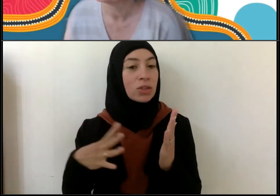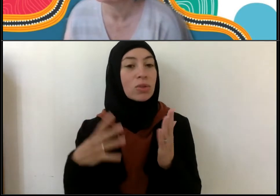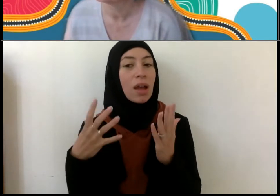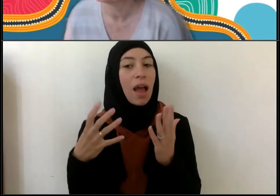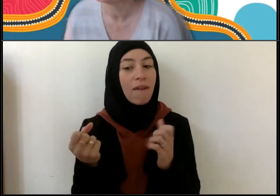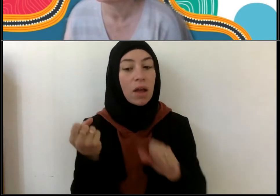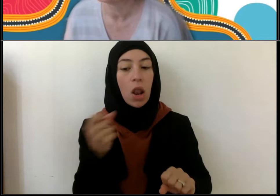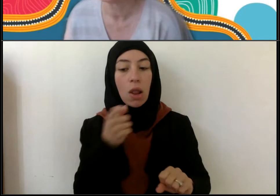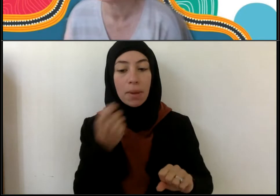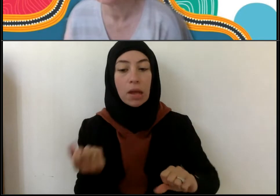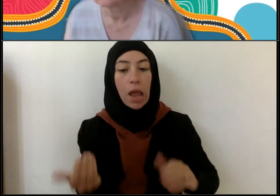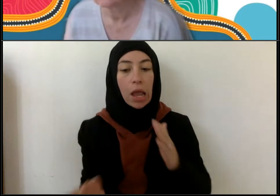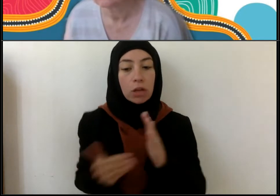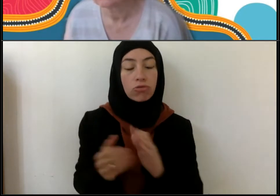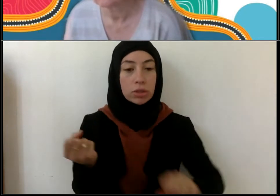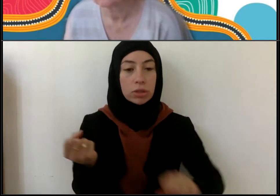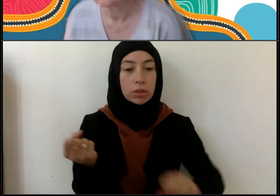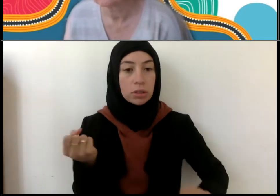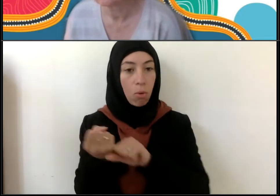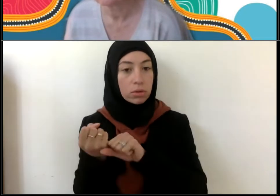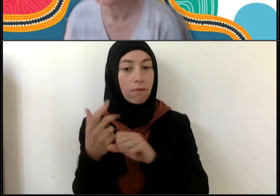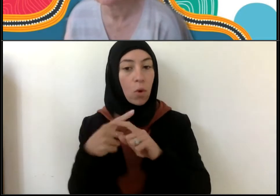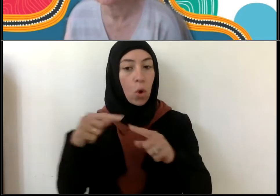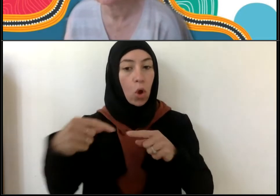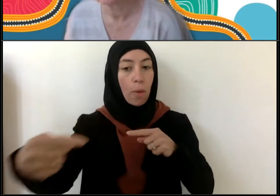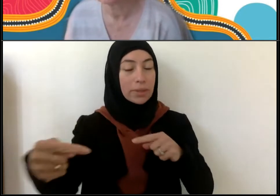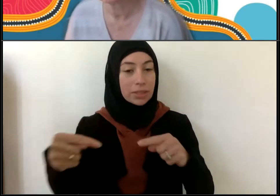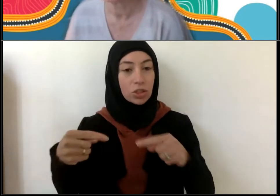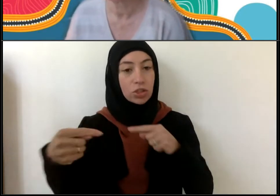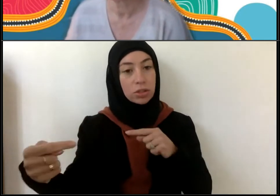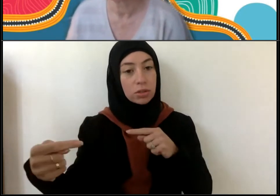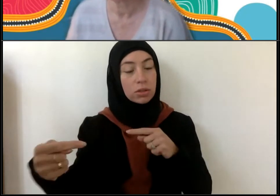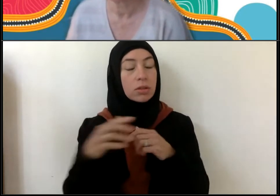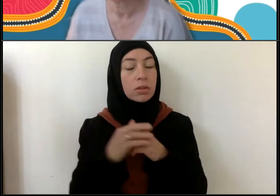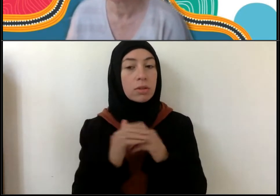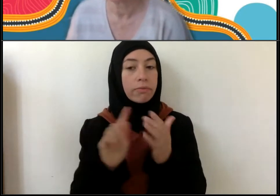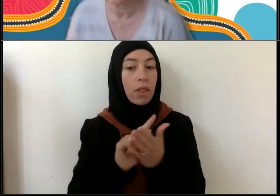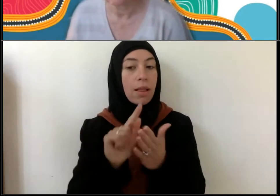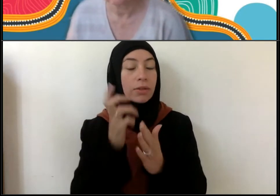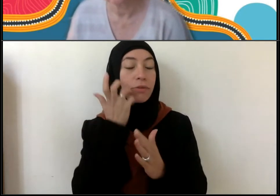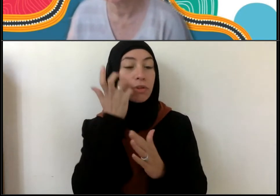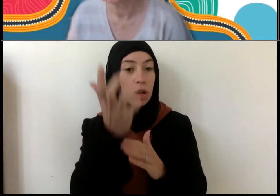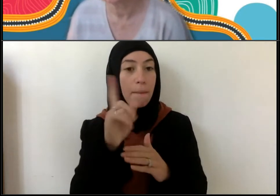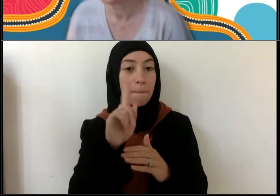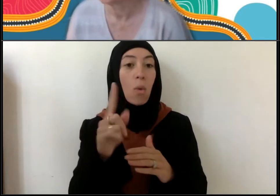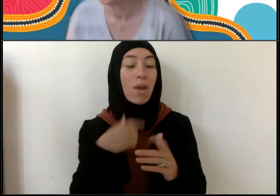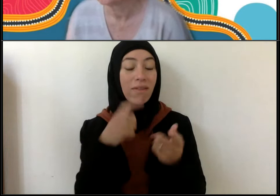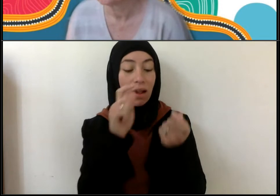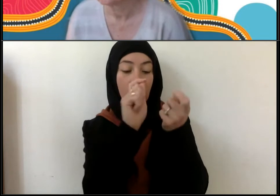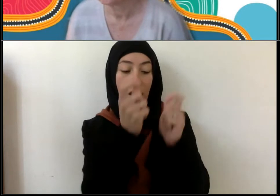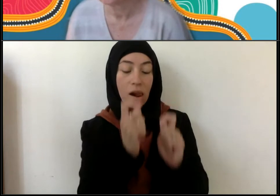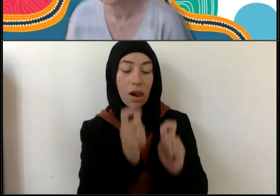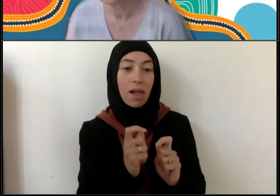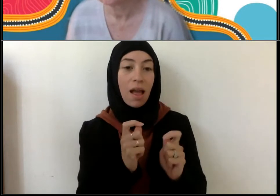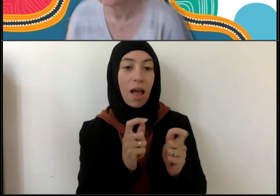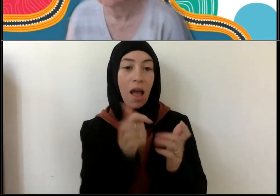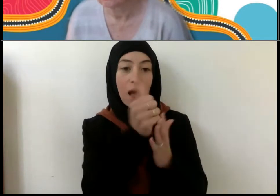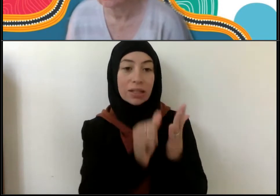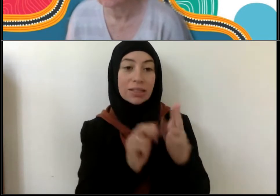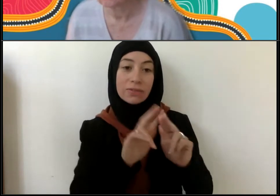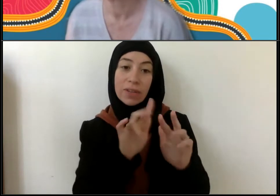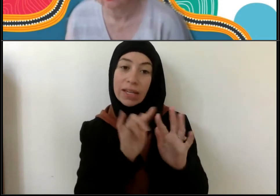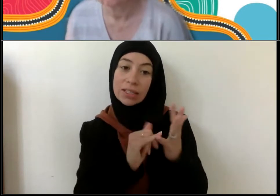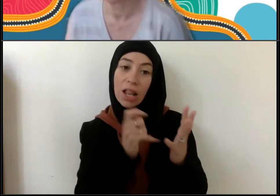competition stage, and we have actually adjusted the artist fees a little bit for